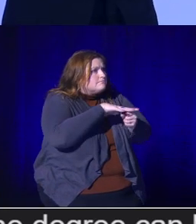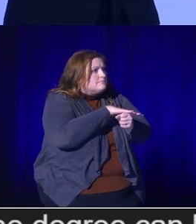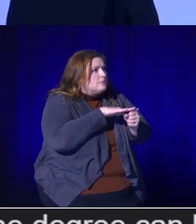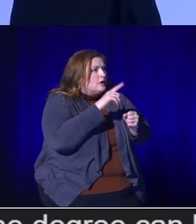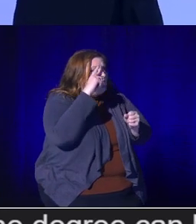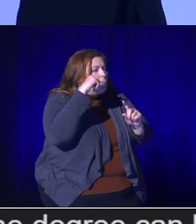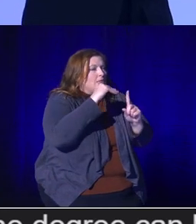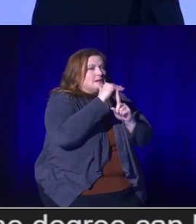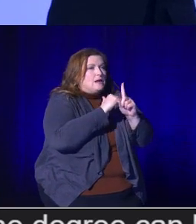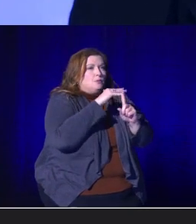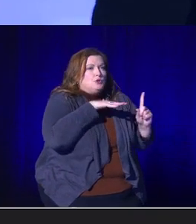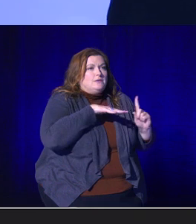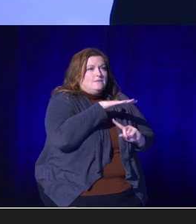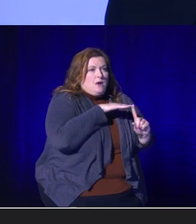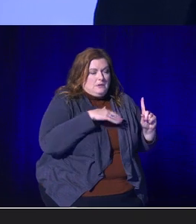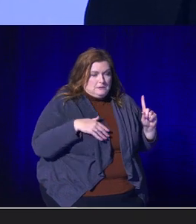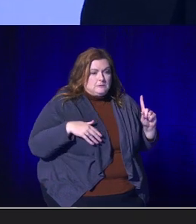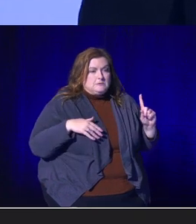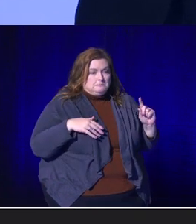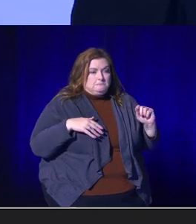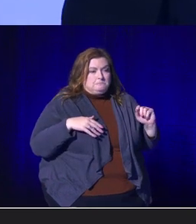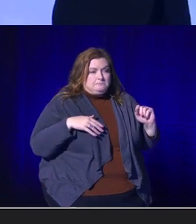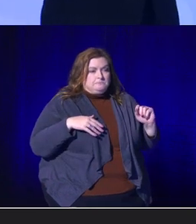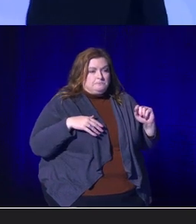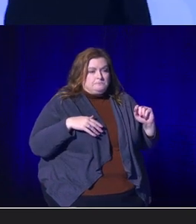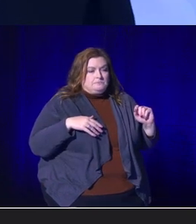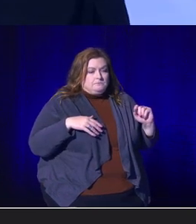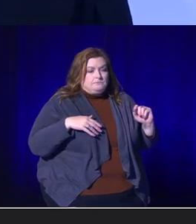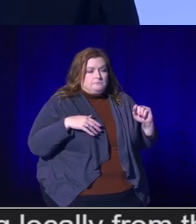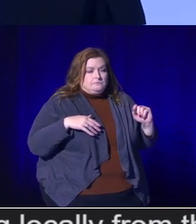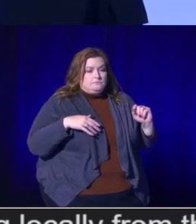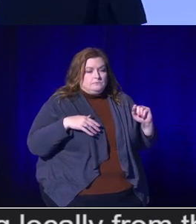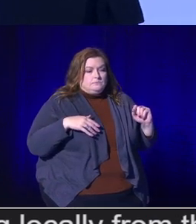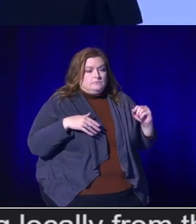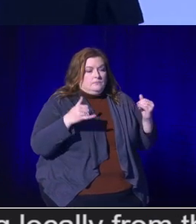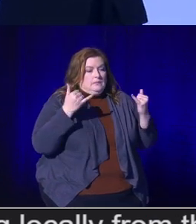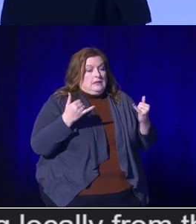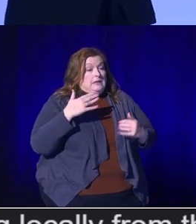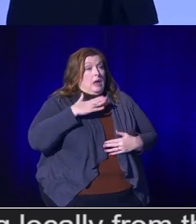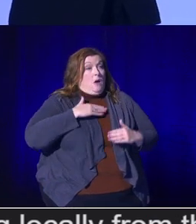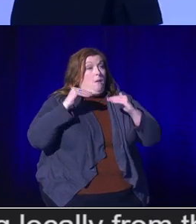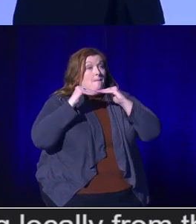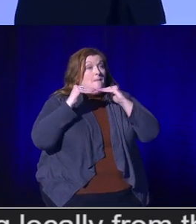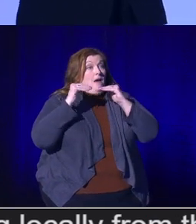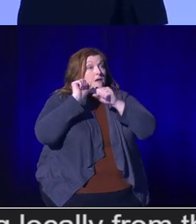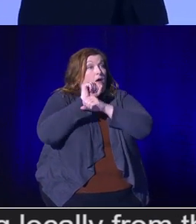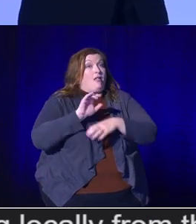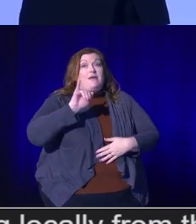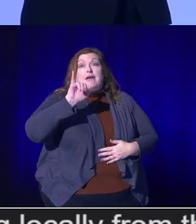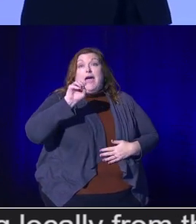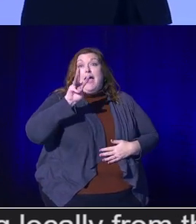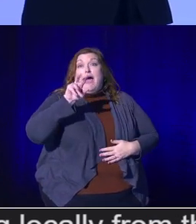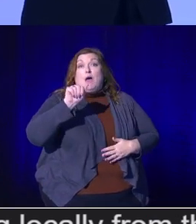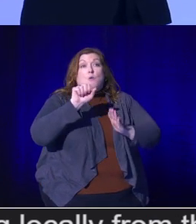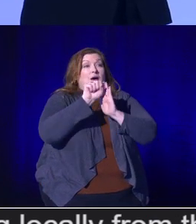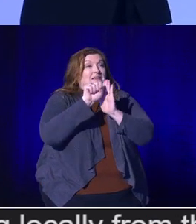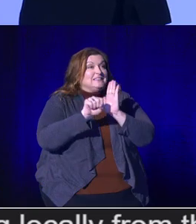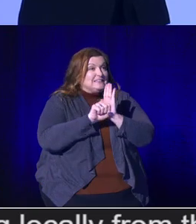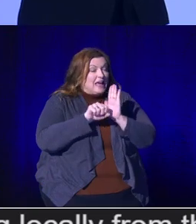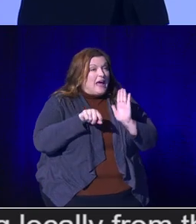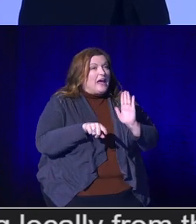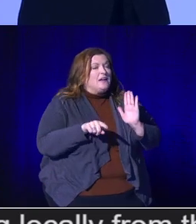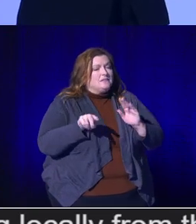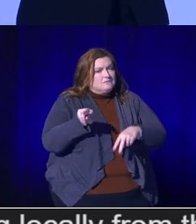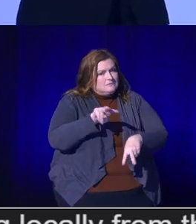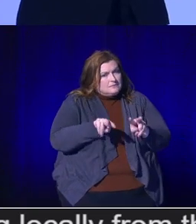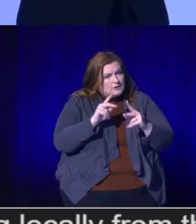these temperature environments. So now my colleague at Iowa State is looking at configurations